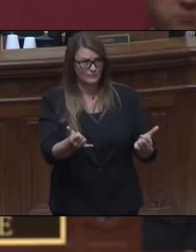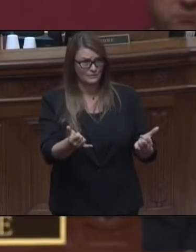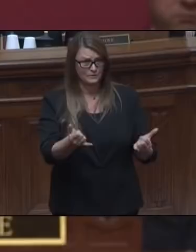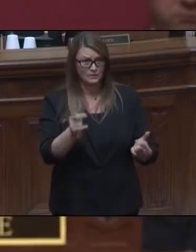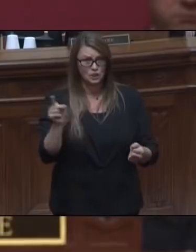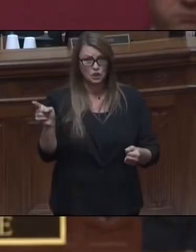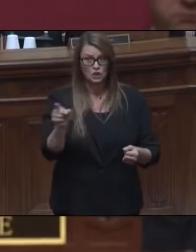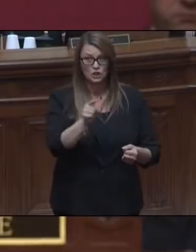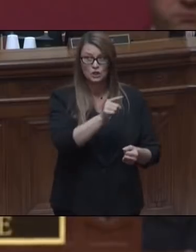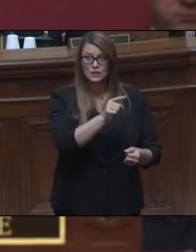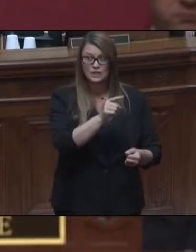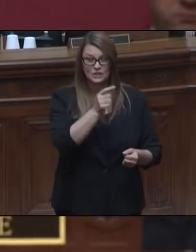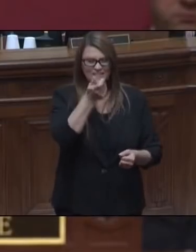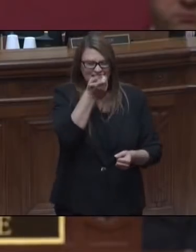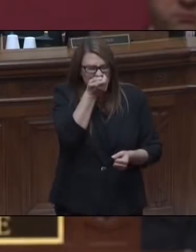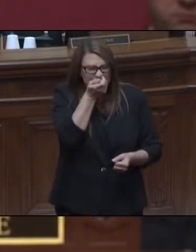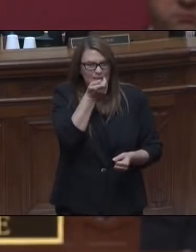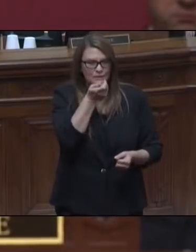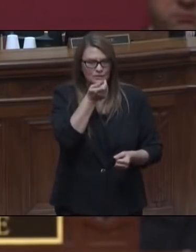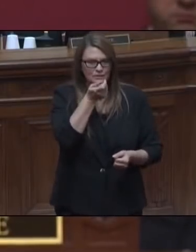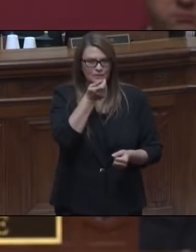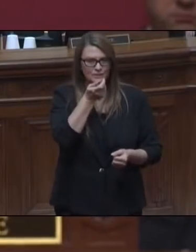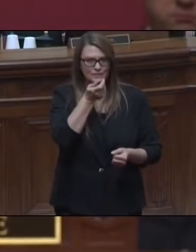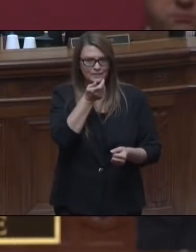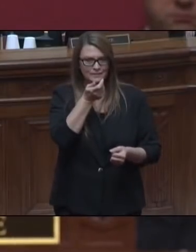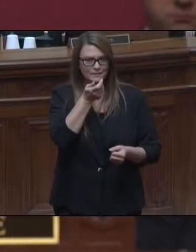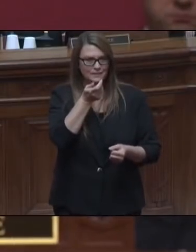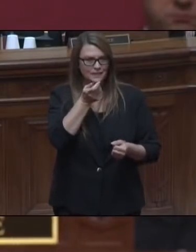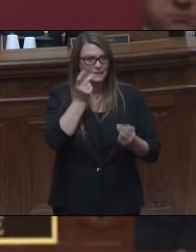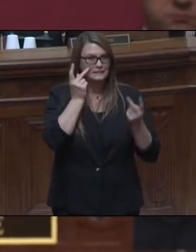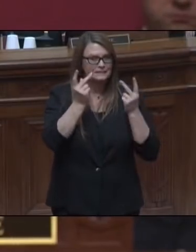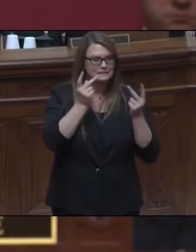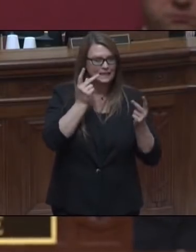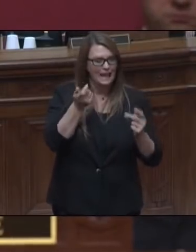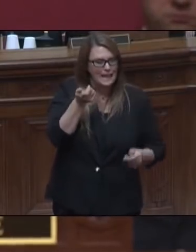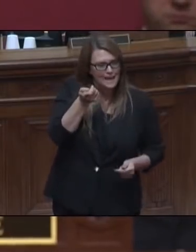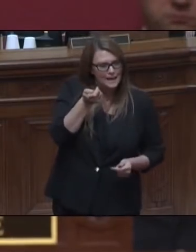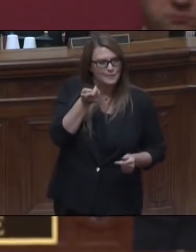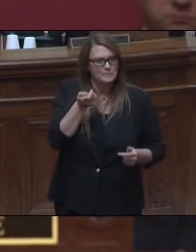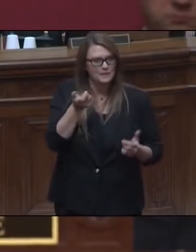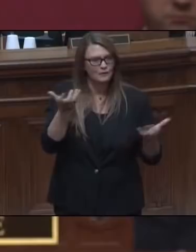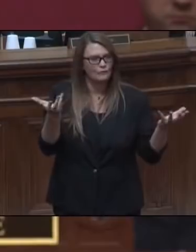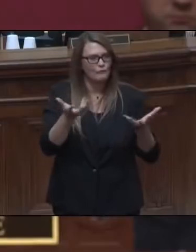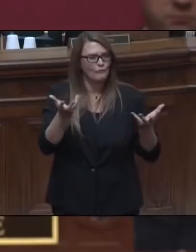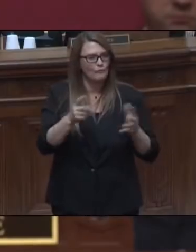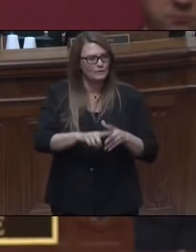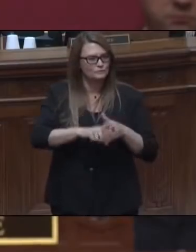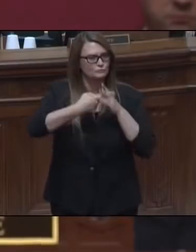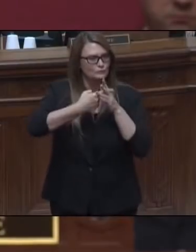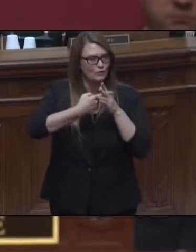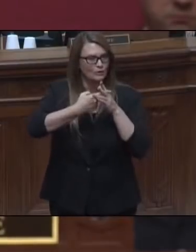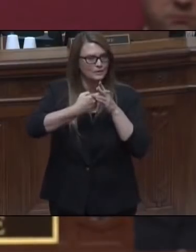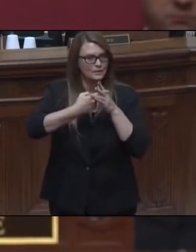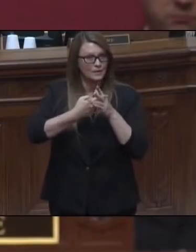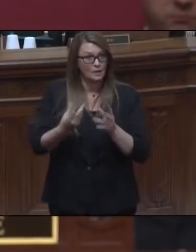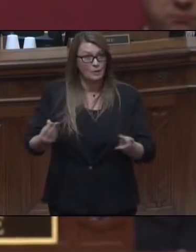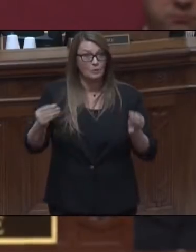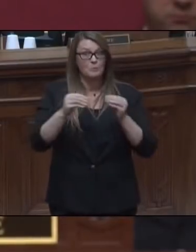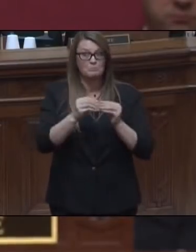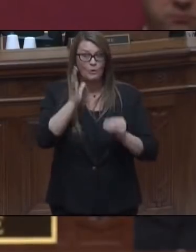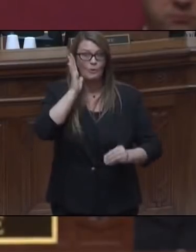are still just getting the parsley around the outsides of the plate. The meat and potatoes are still there to come.